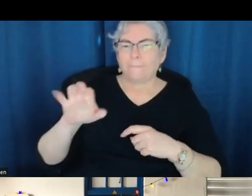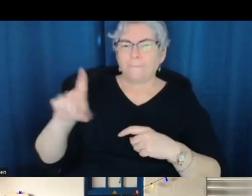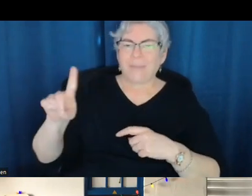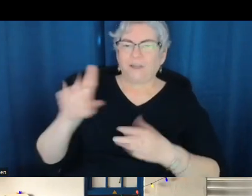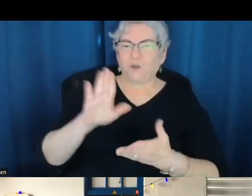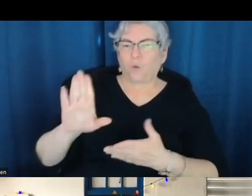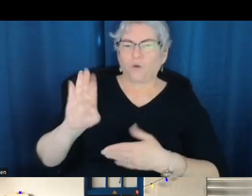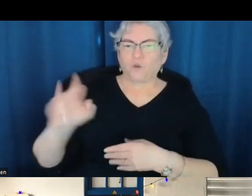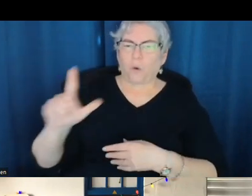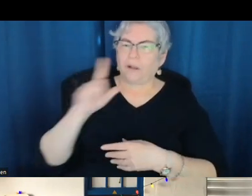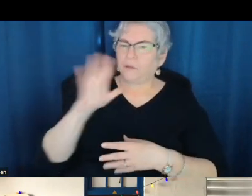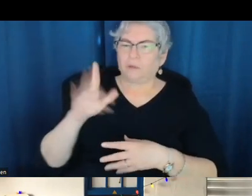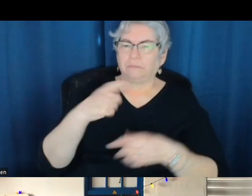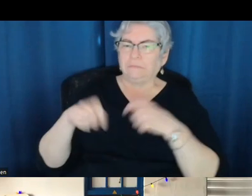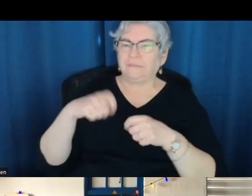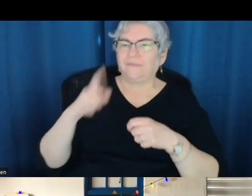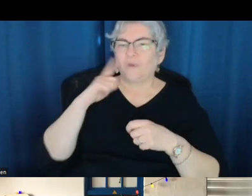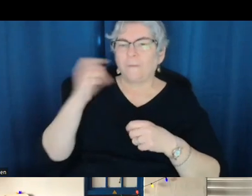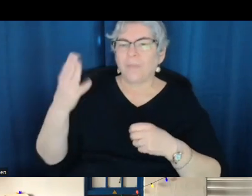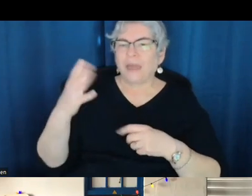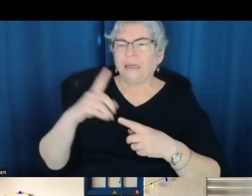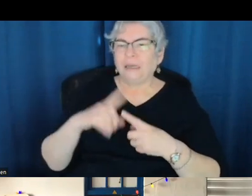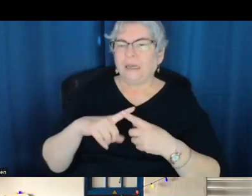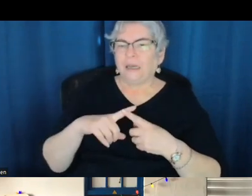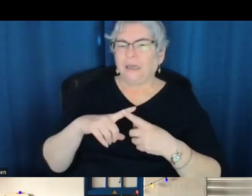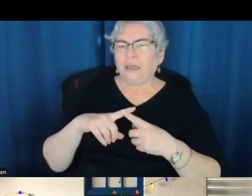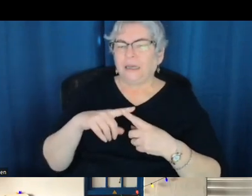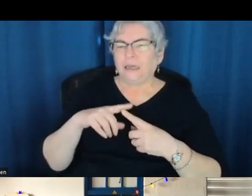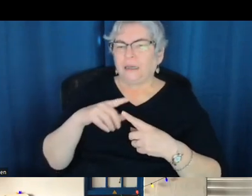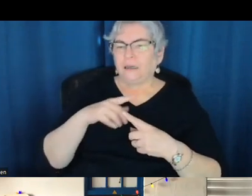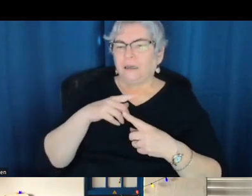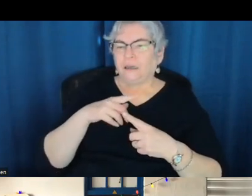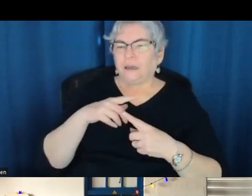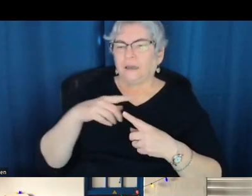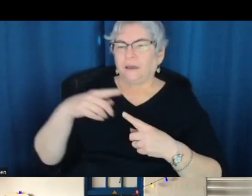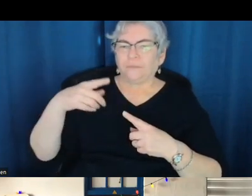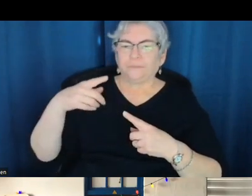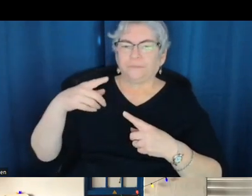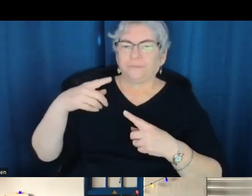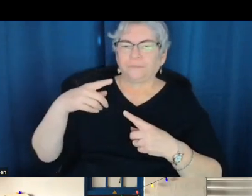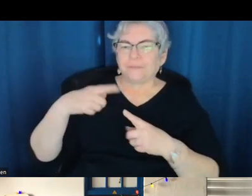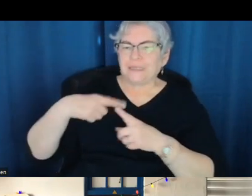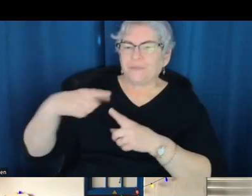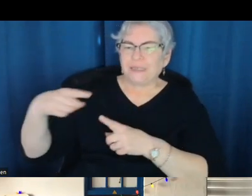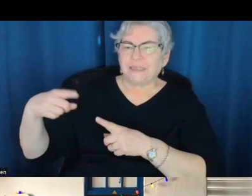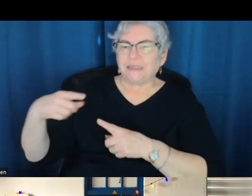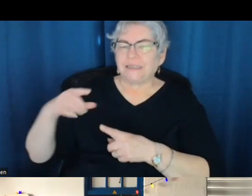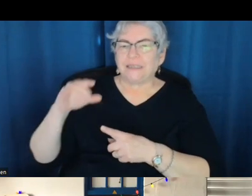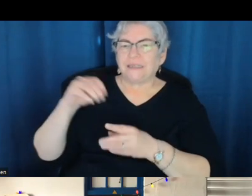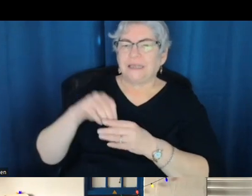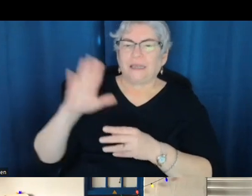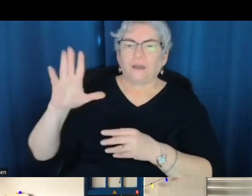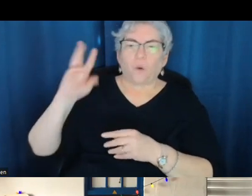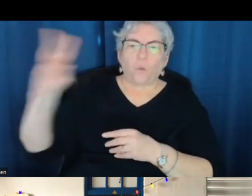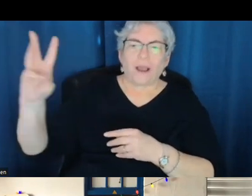as many prairie and meadow species that we think, the species we think of in that